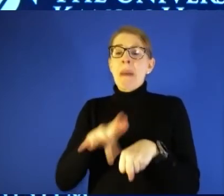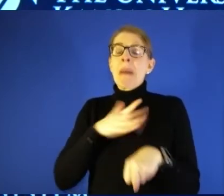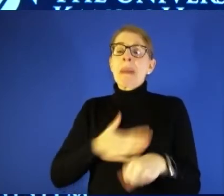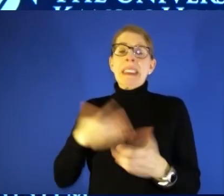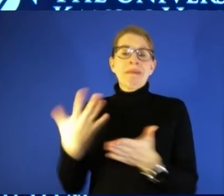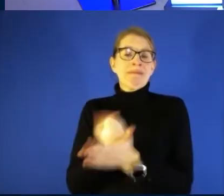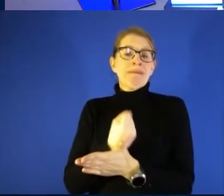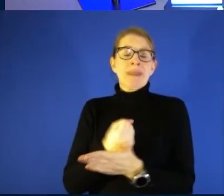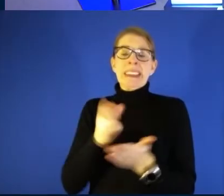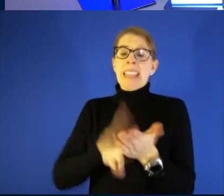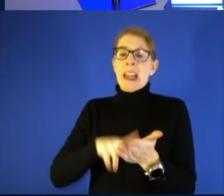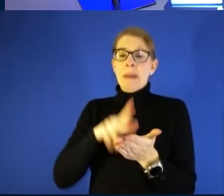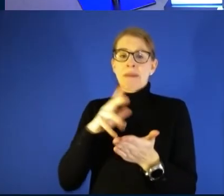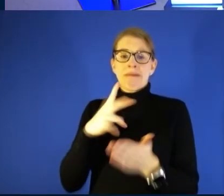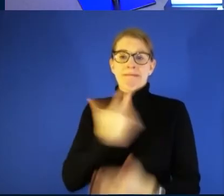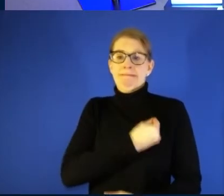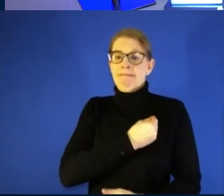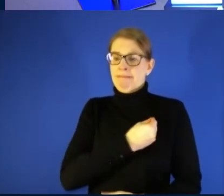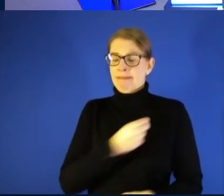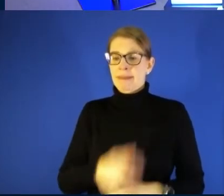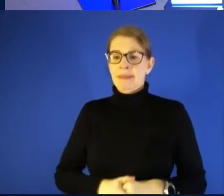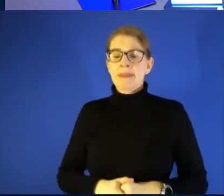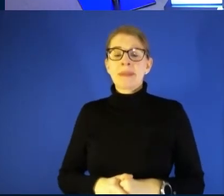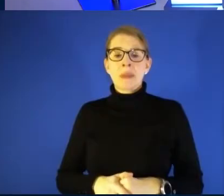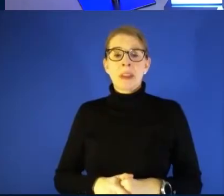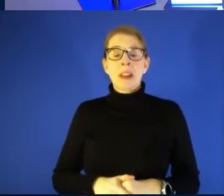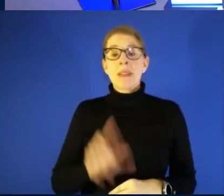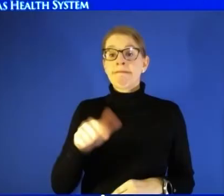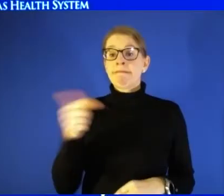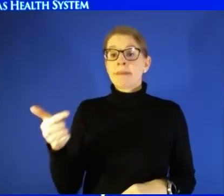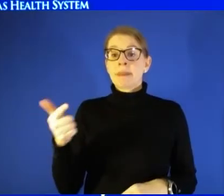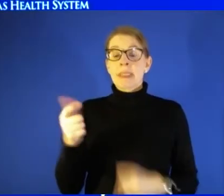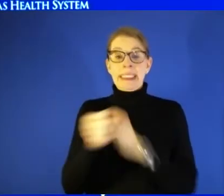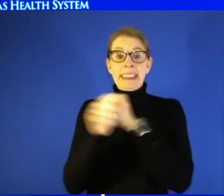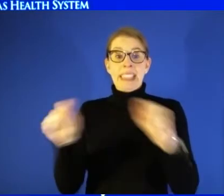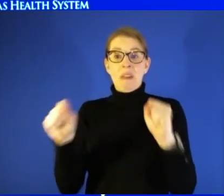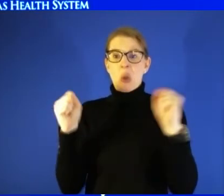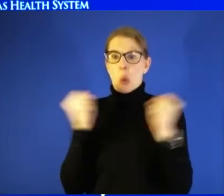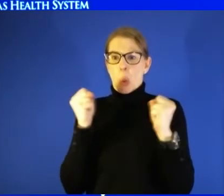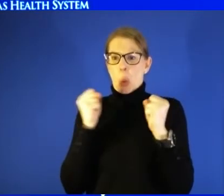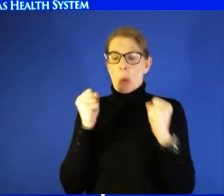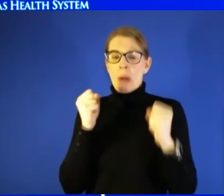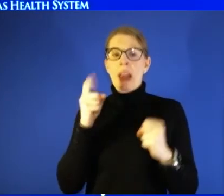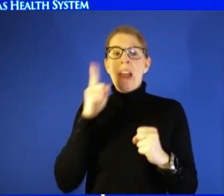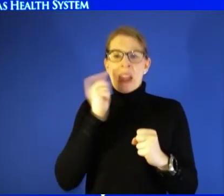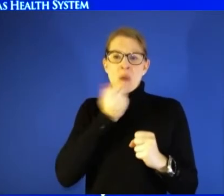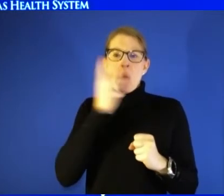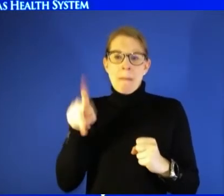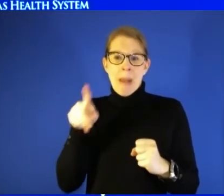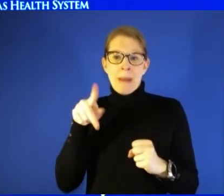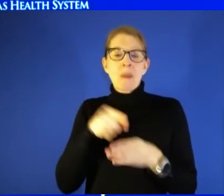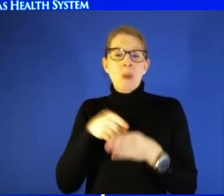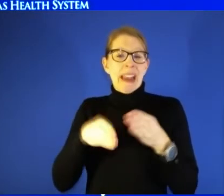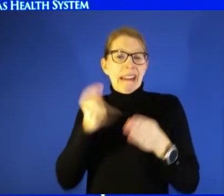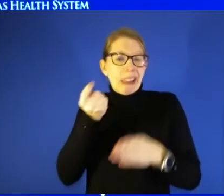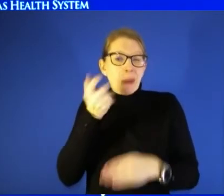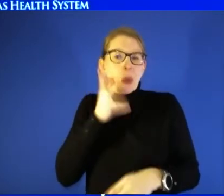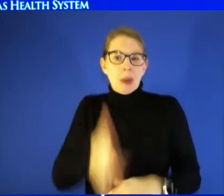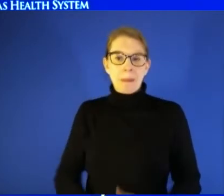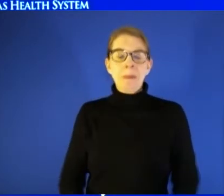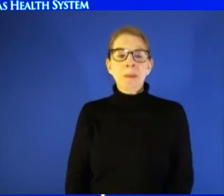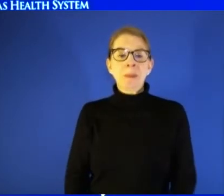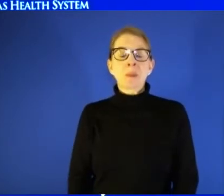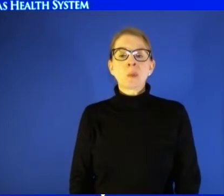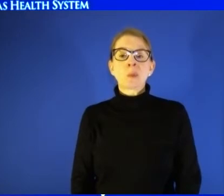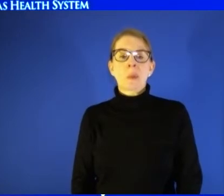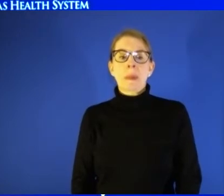that. Dr. Hawkinson. Yeah, be safe out in the cold. I think it is going to be warming up this weekend just a little bit. But